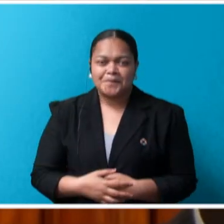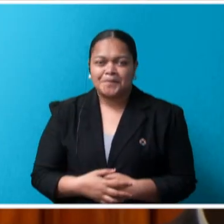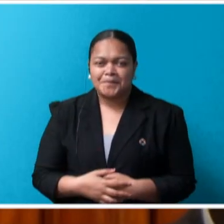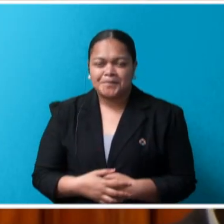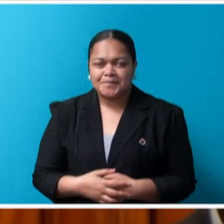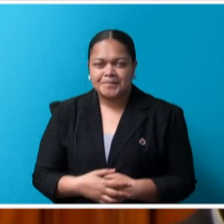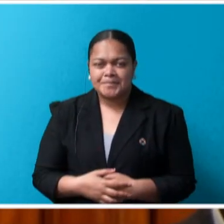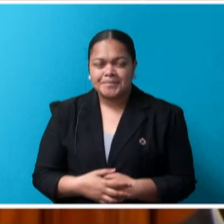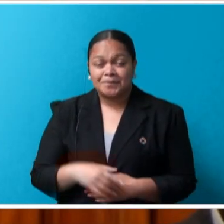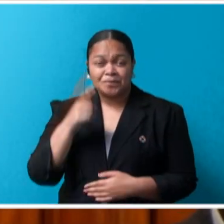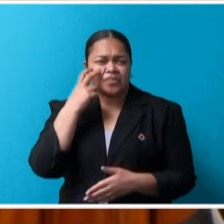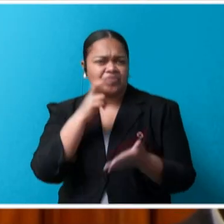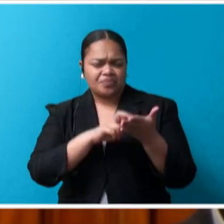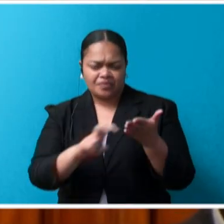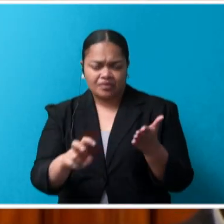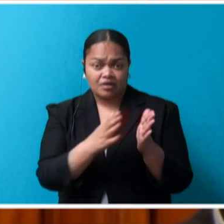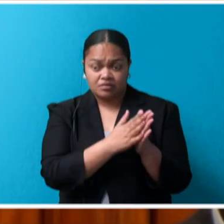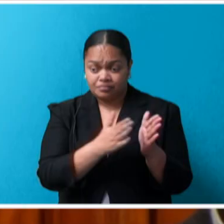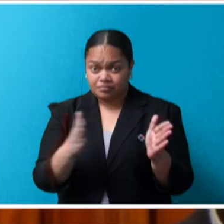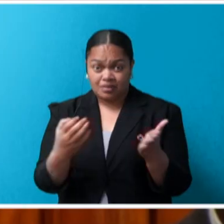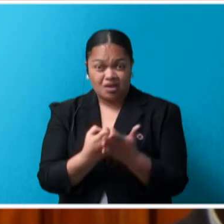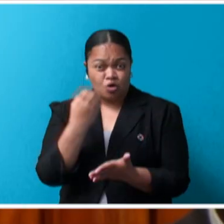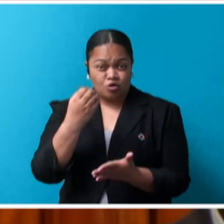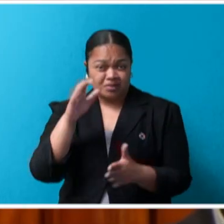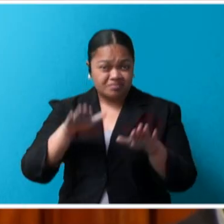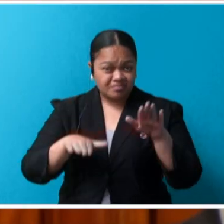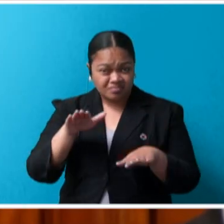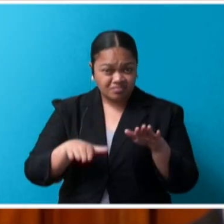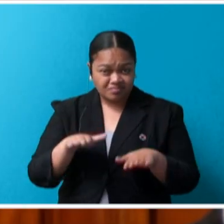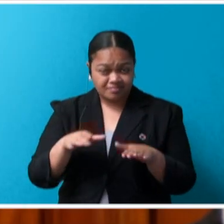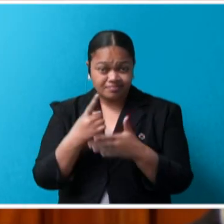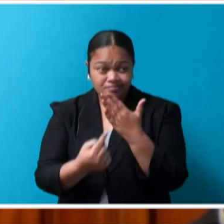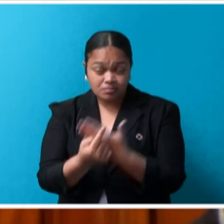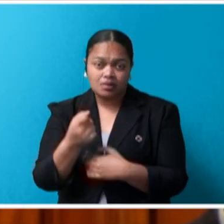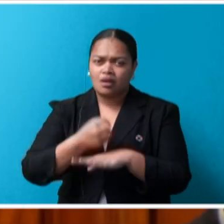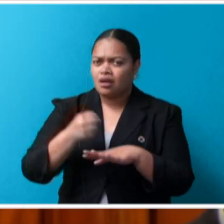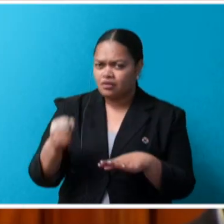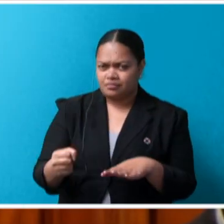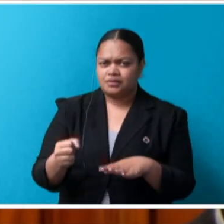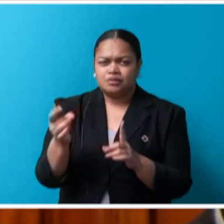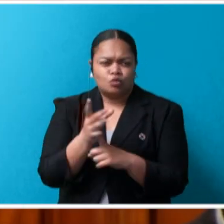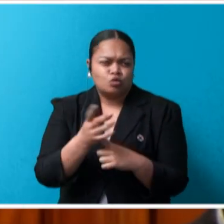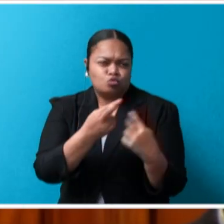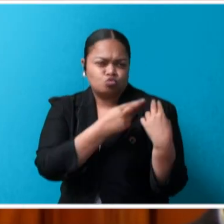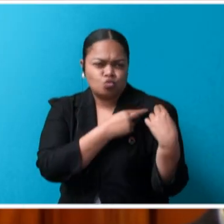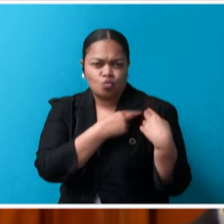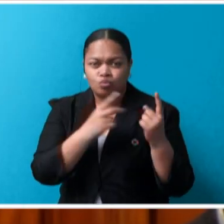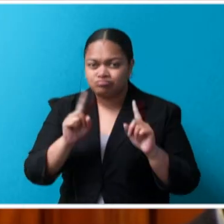principles recognizes that during periods of economic uncertainty and slower growth, government have an important role in playing